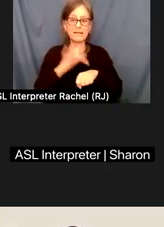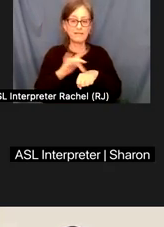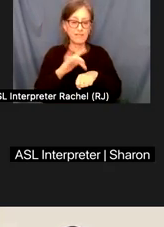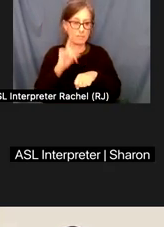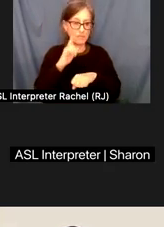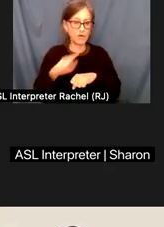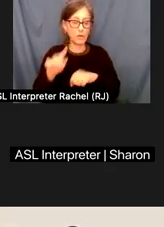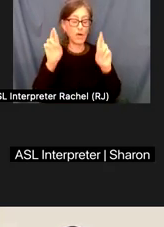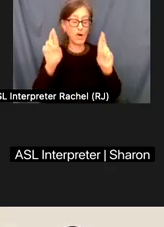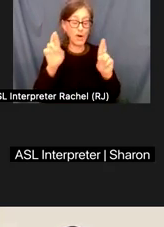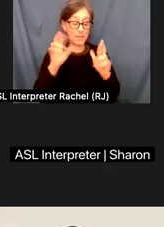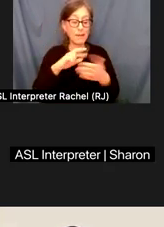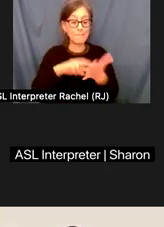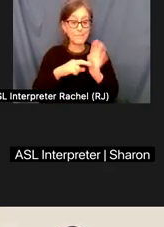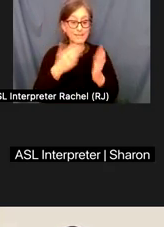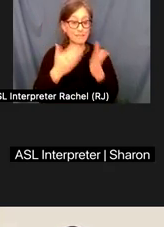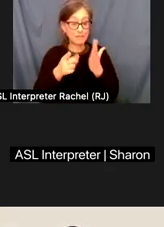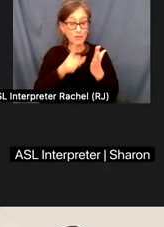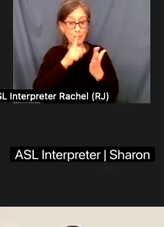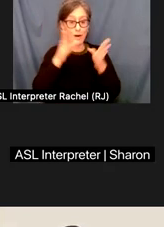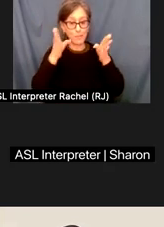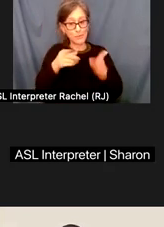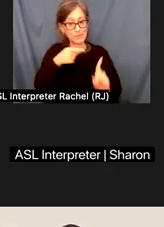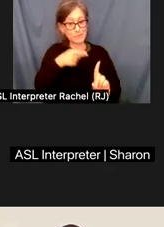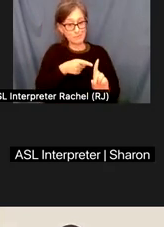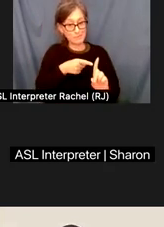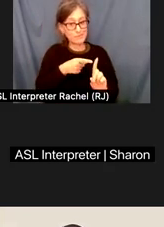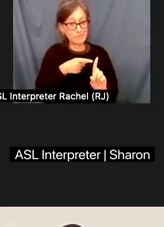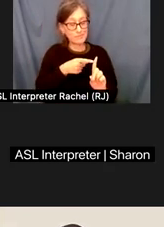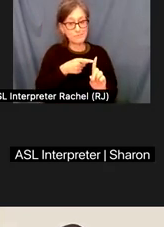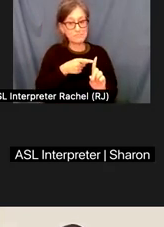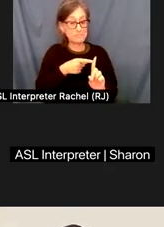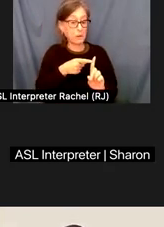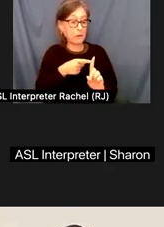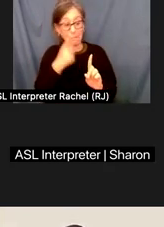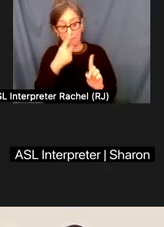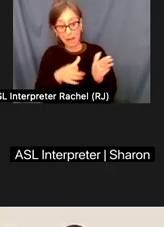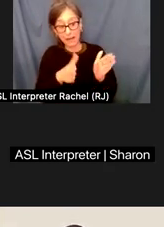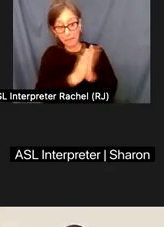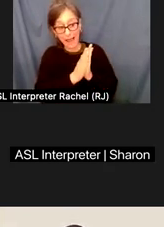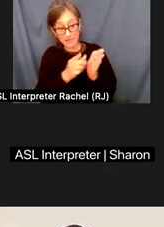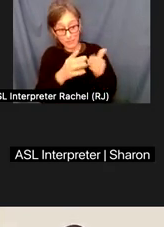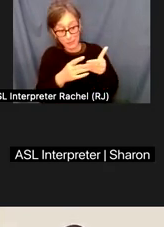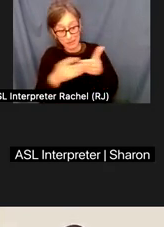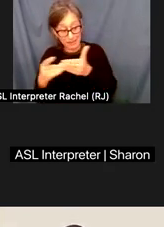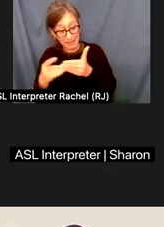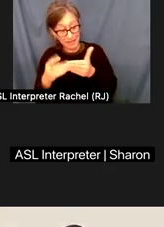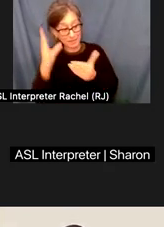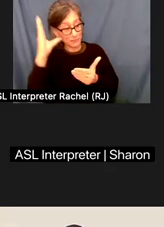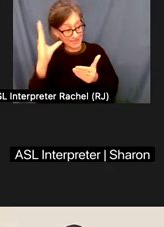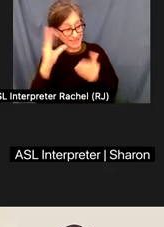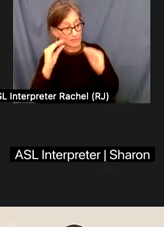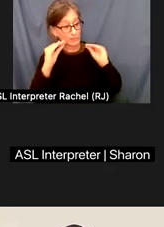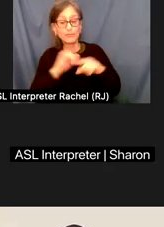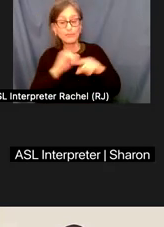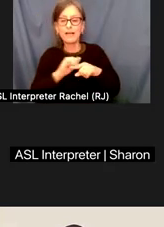hoping that means you might be someone who we could ask at times to lead a presentation. We have a